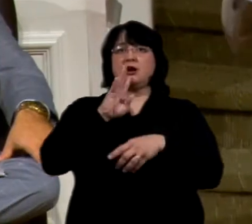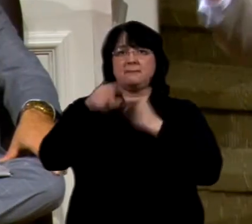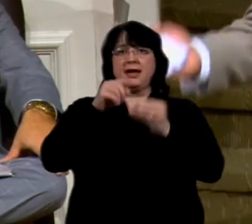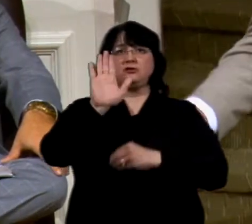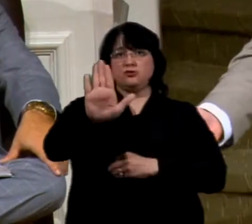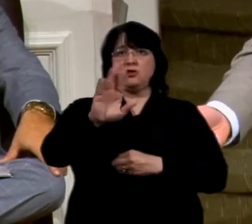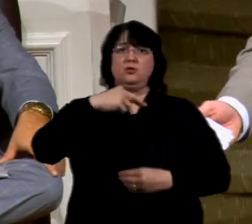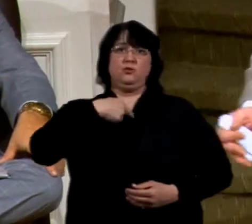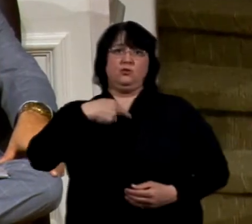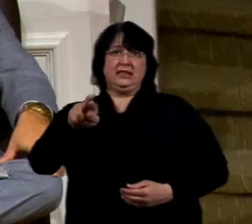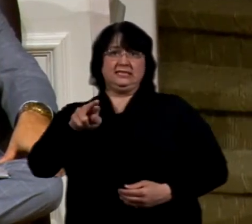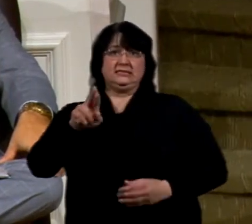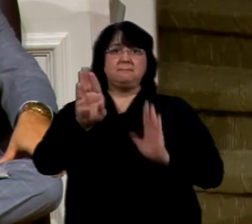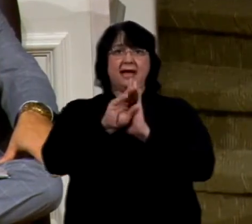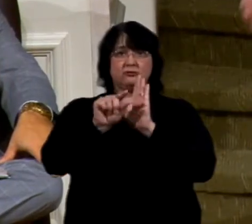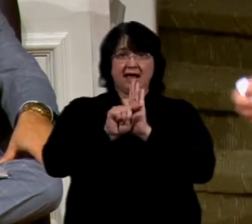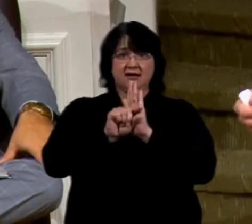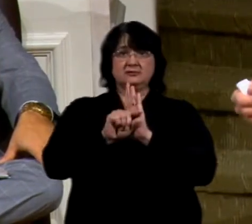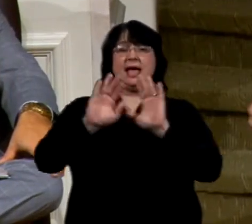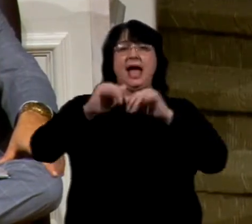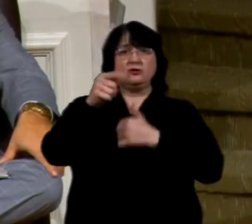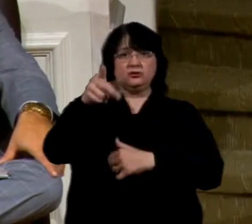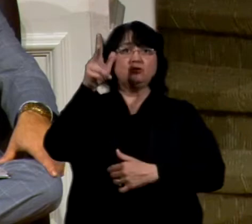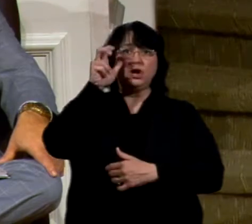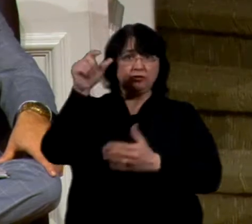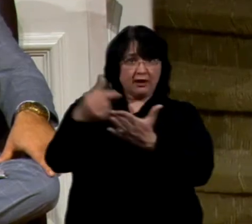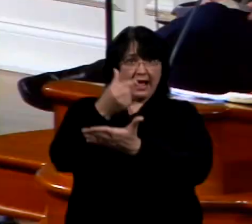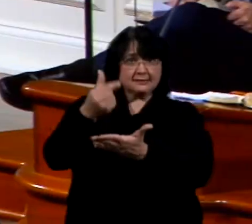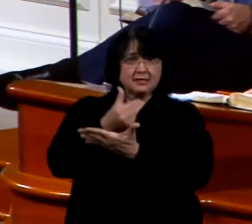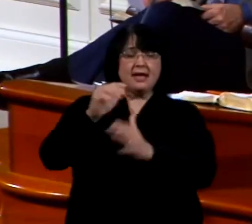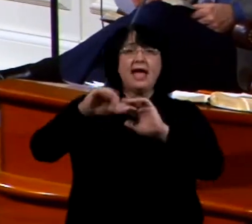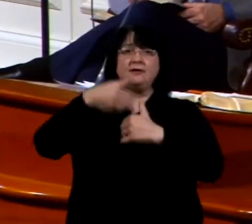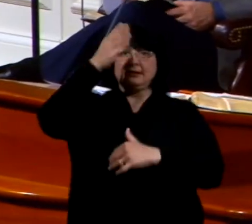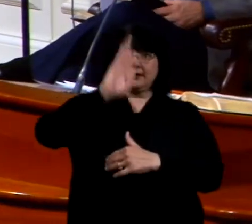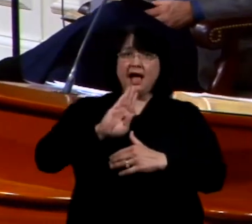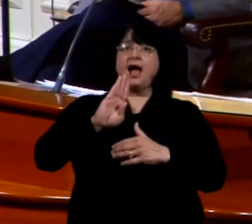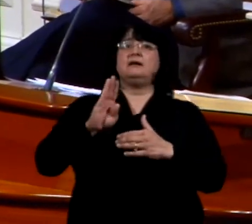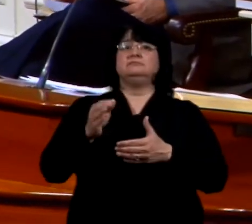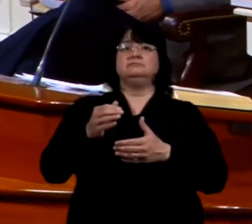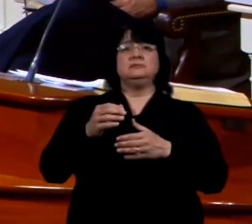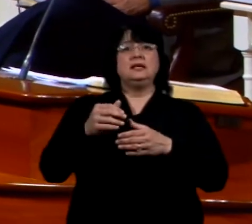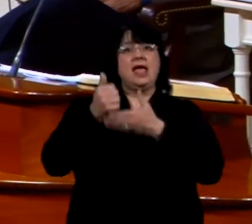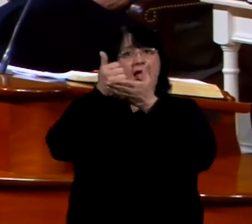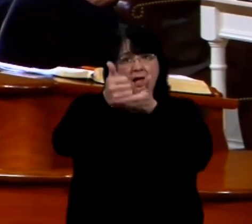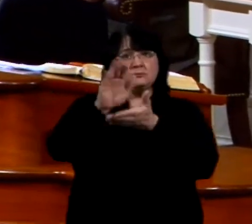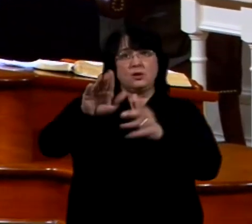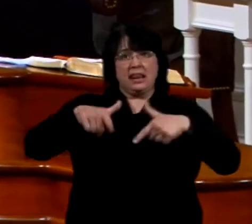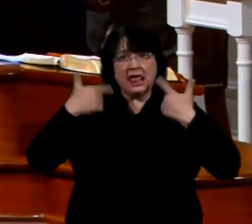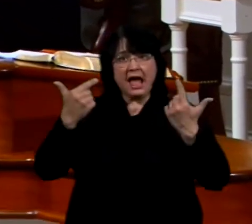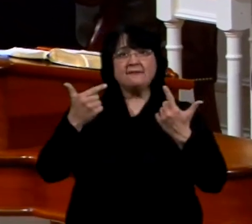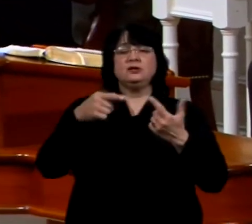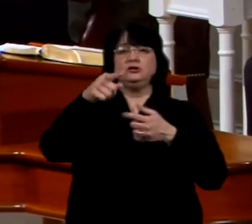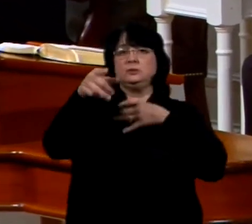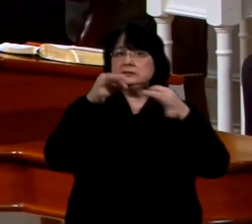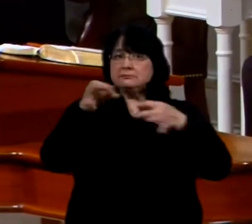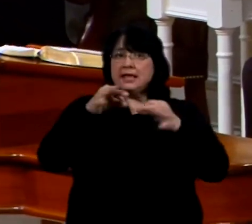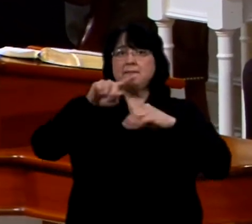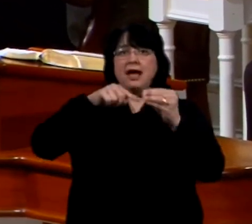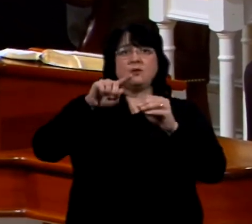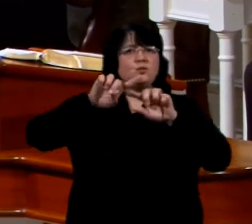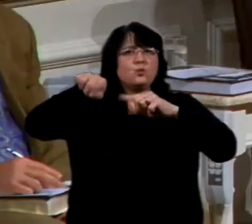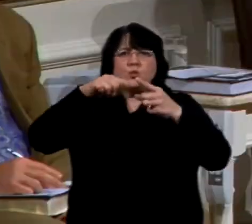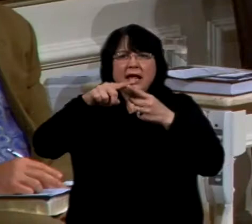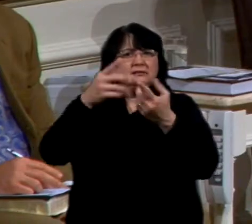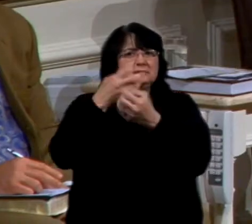your religious background and how you heard the gospel and how God dealt with your life and maybe the circumstances surrounding you being saved,